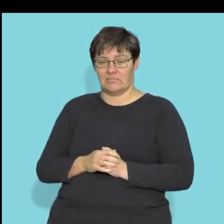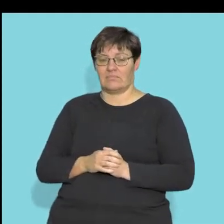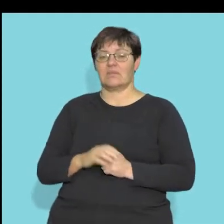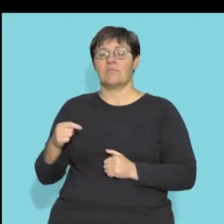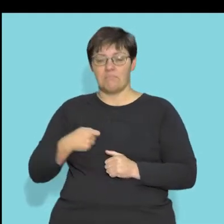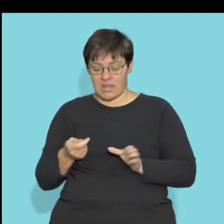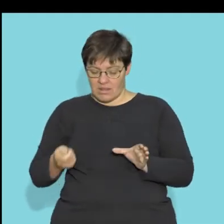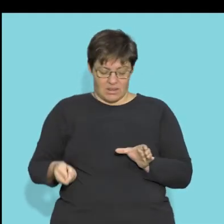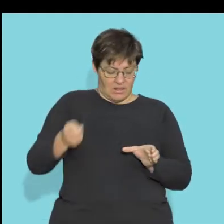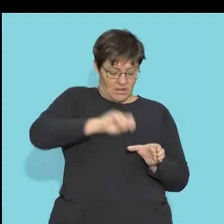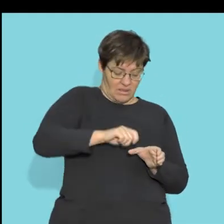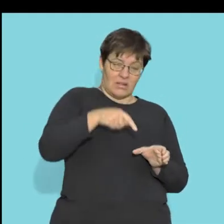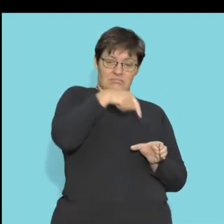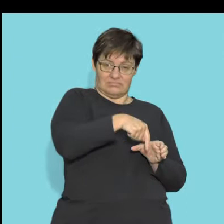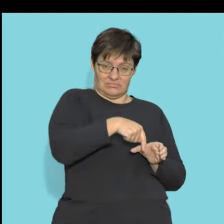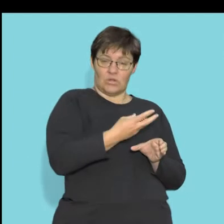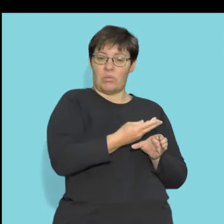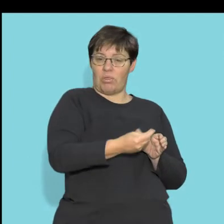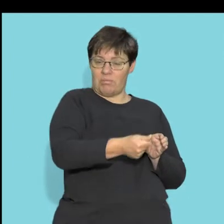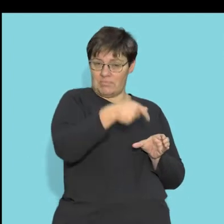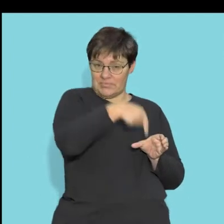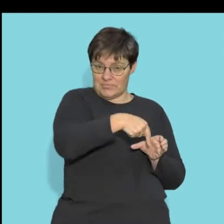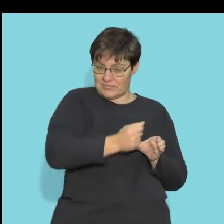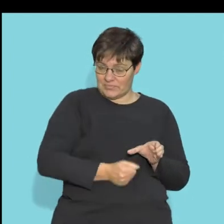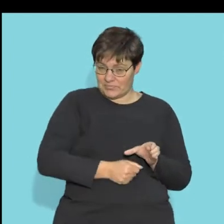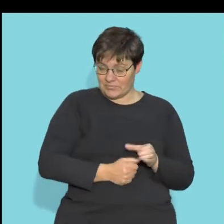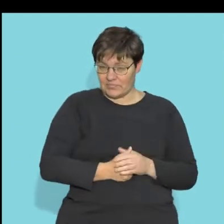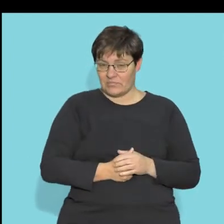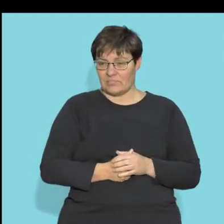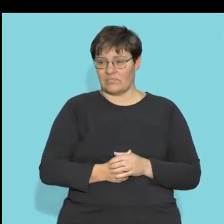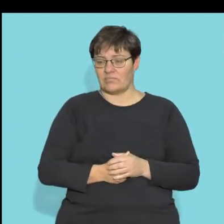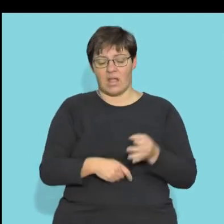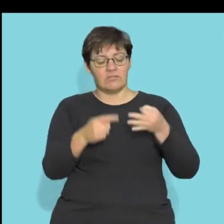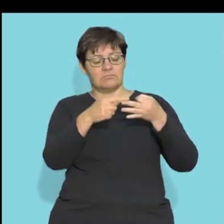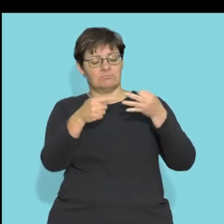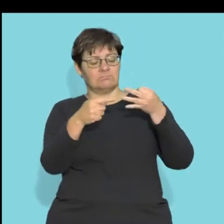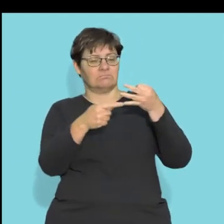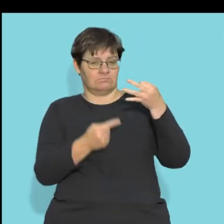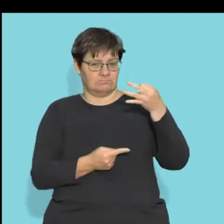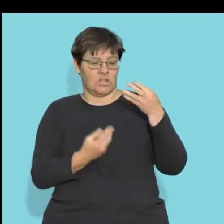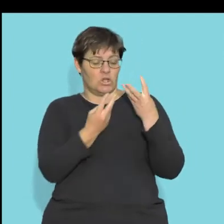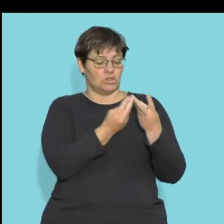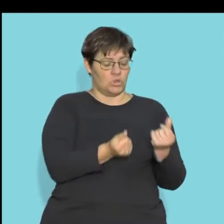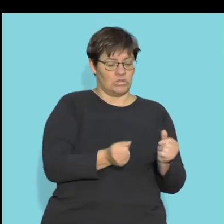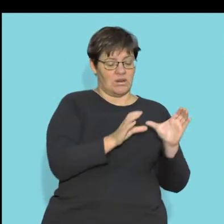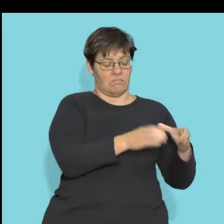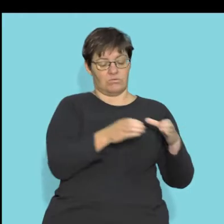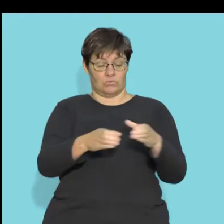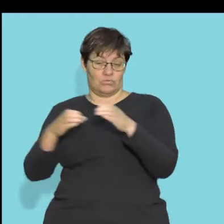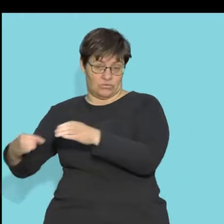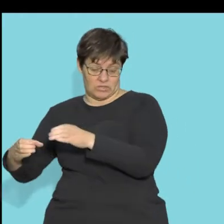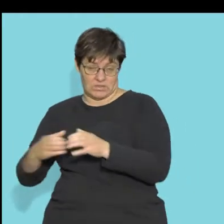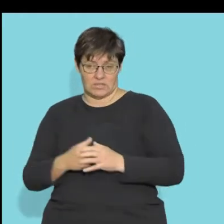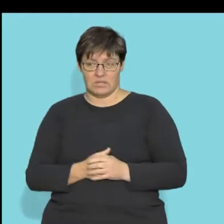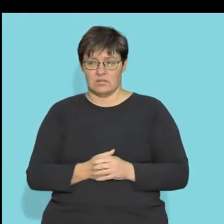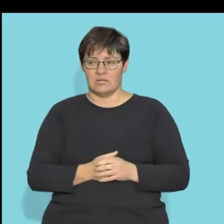is what I dissolve in it. Now, I'm going to get three types of solutions. Now, I want you to have